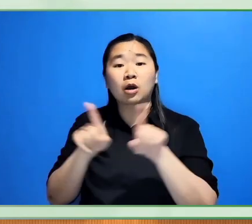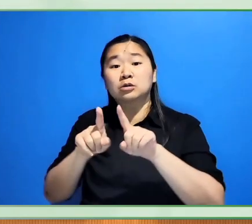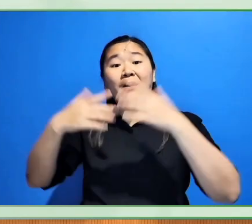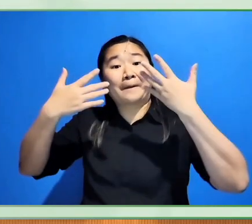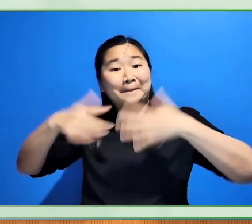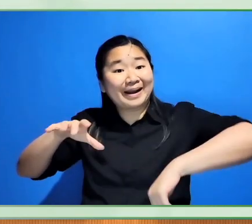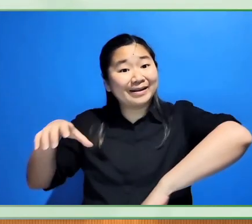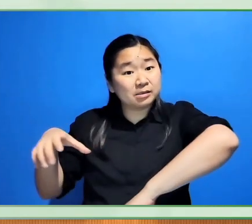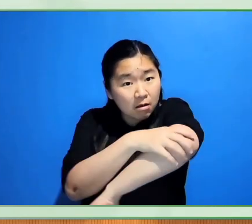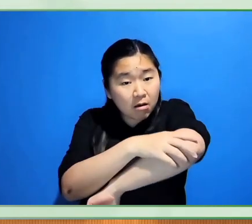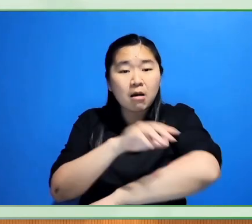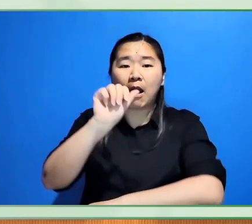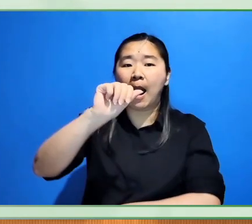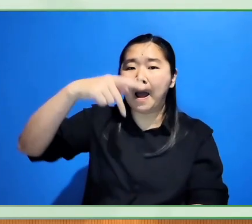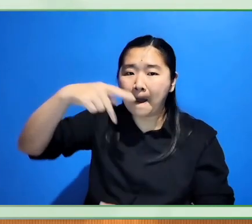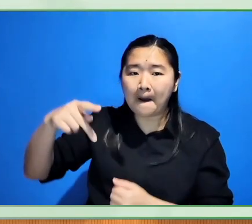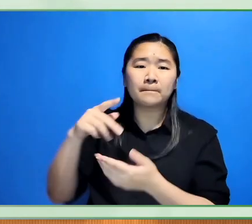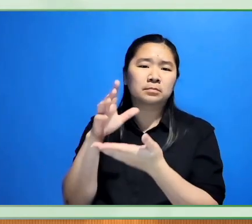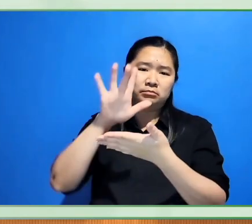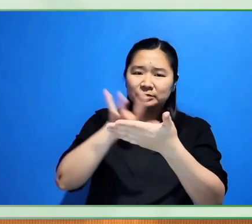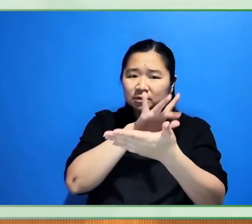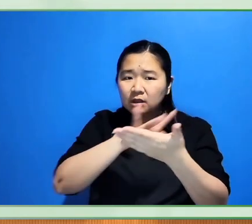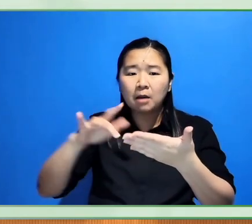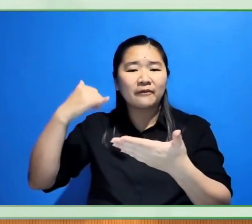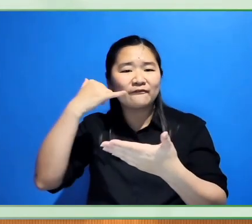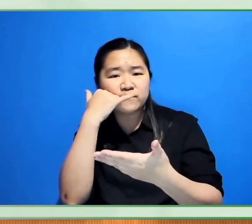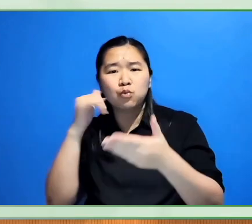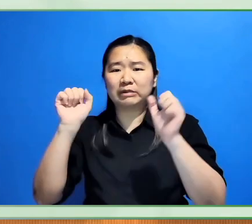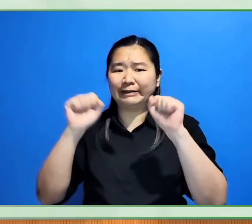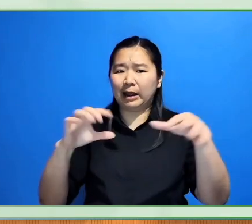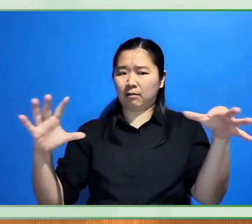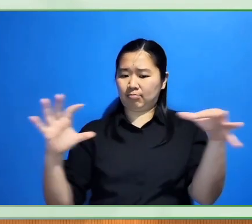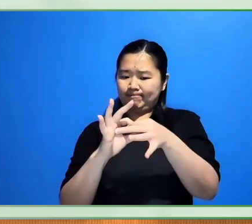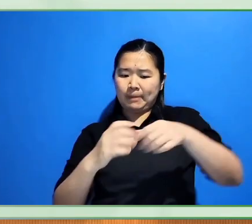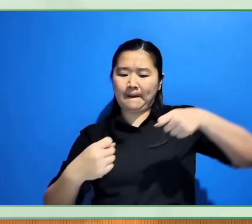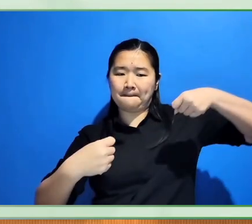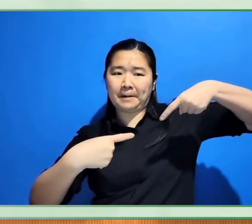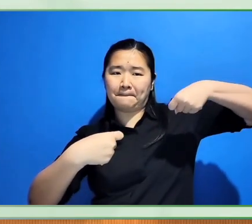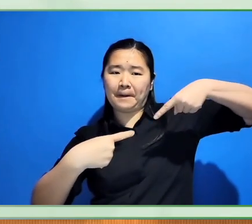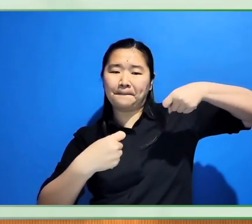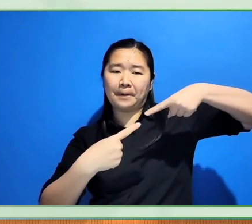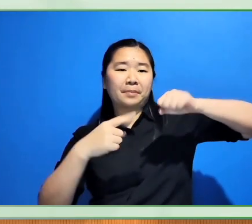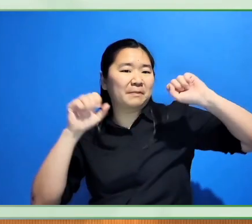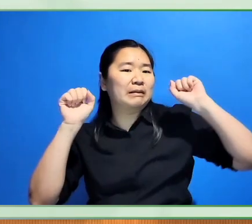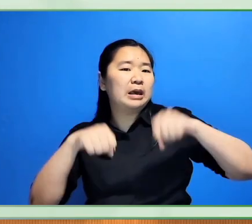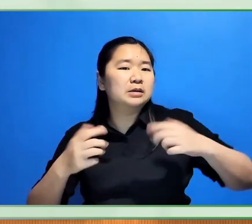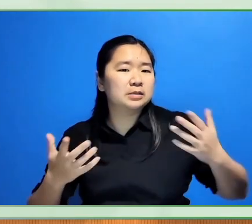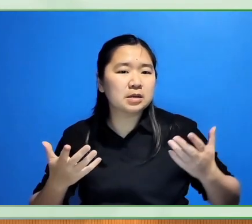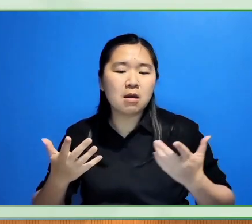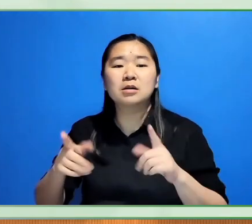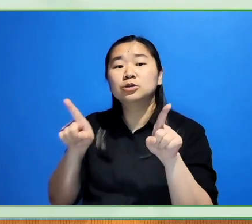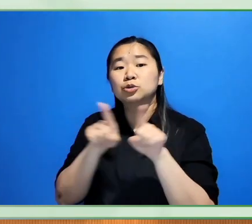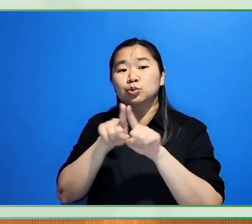knee joint developed by our company, and 2-leg or 2-foot, sash foot and carbon foot. For the